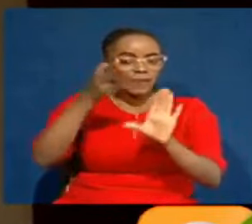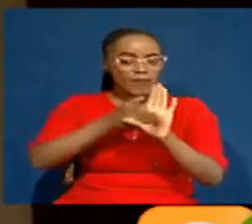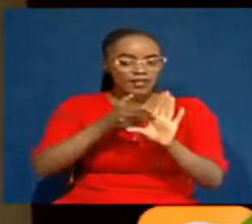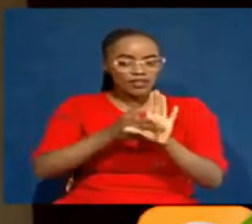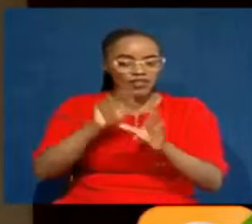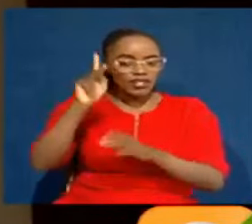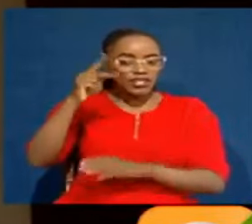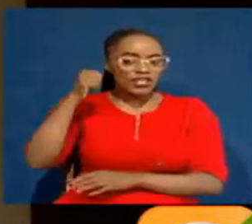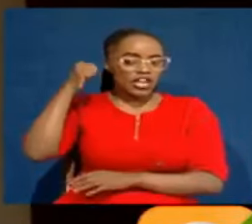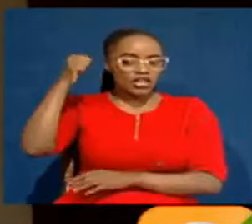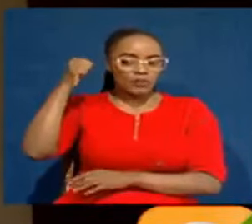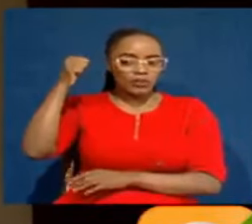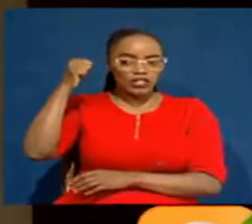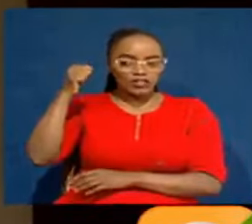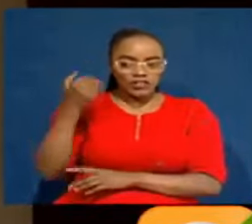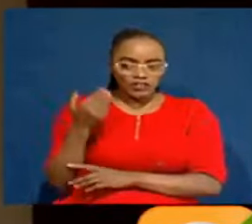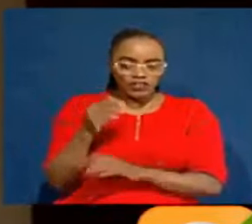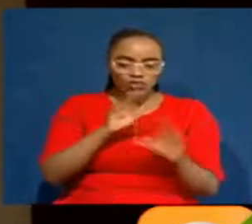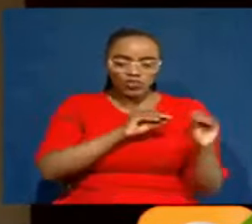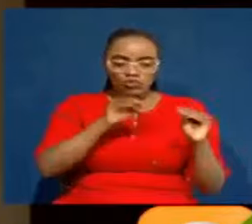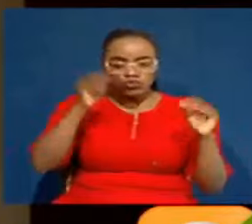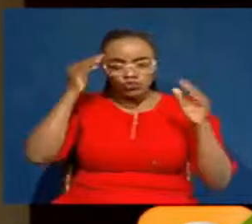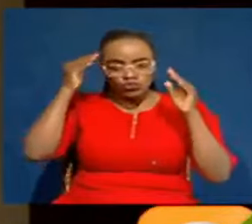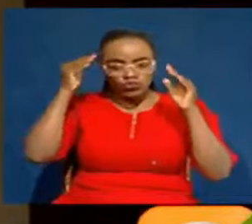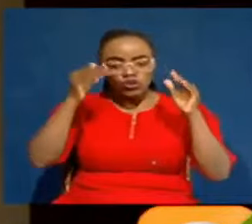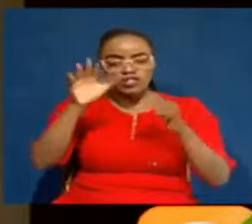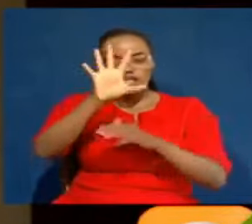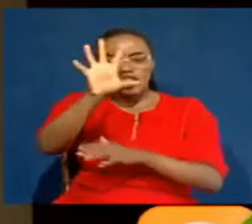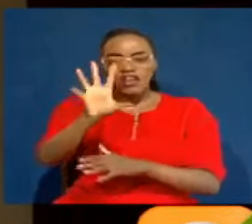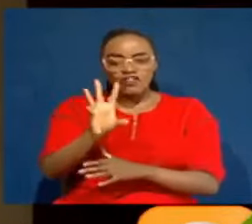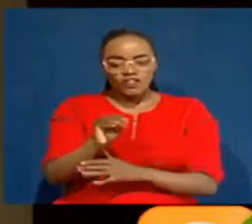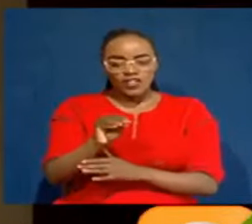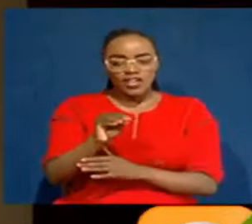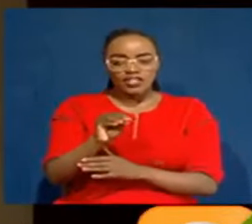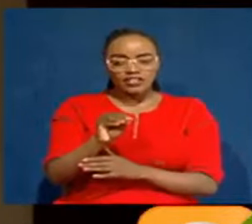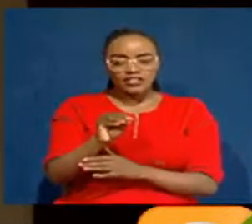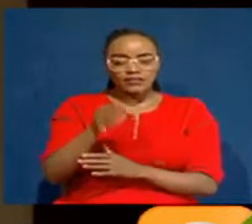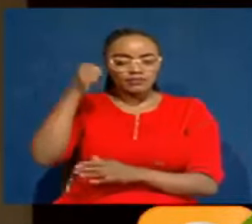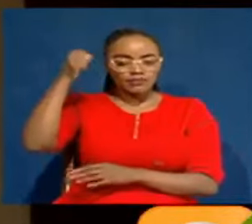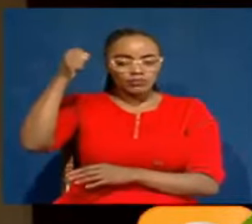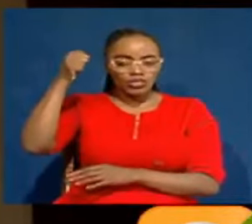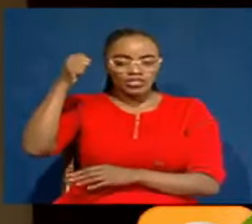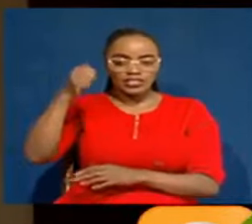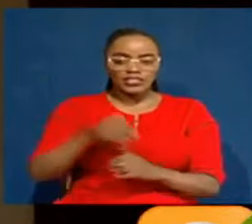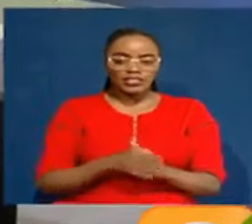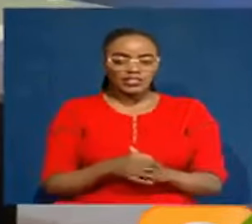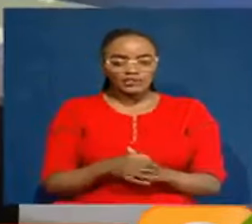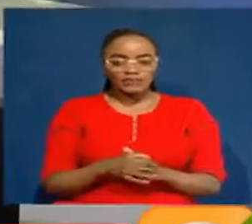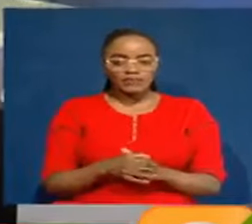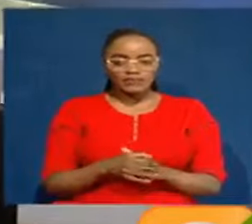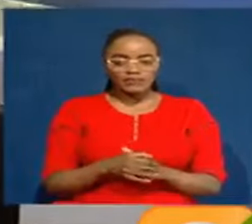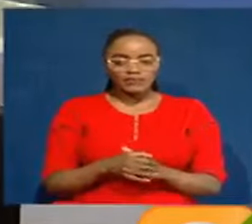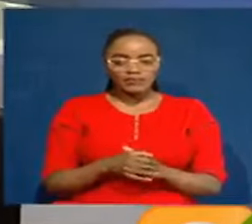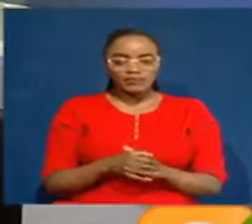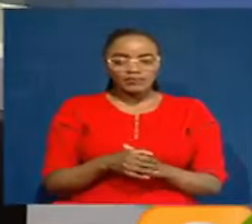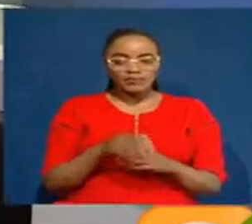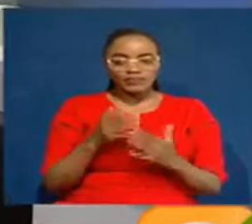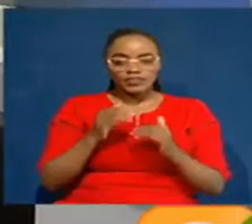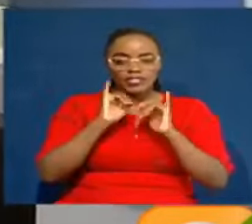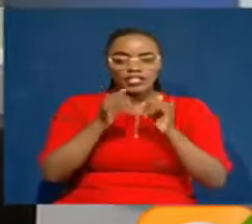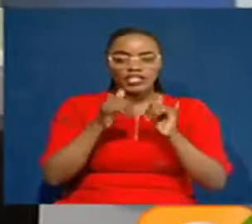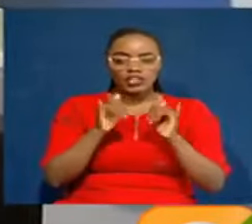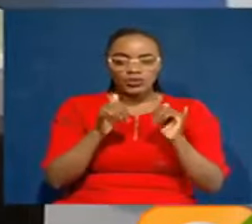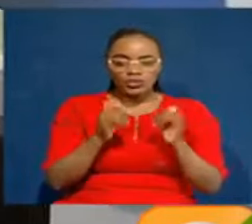Kenyan politics to moving towards African continental politics. Naam, taarifa